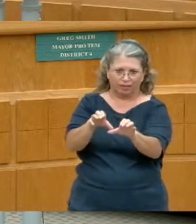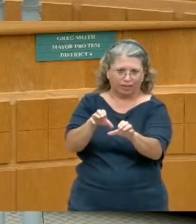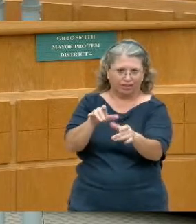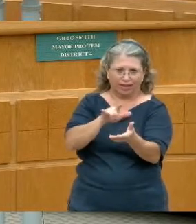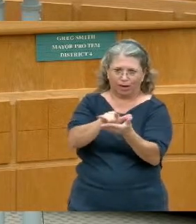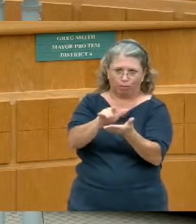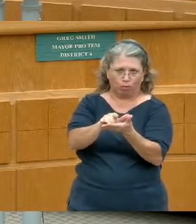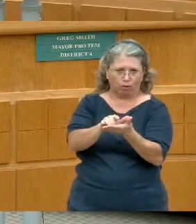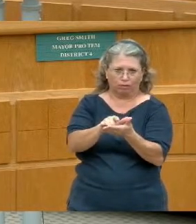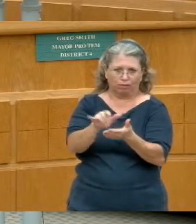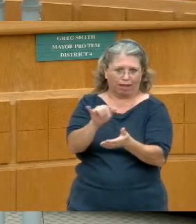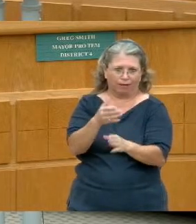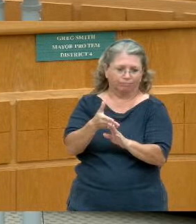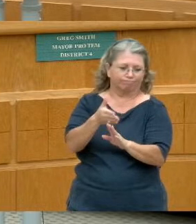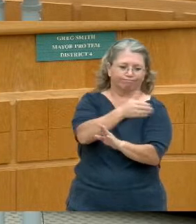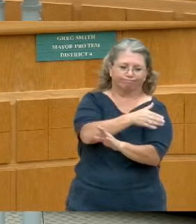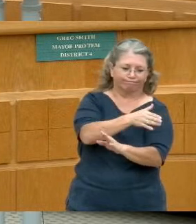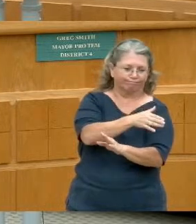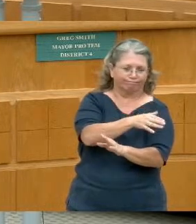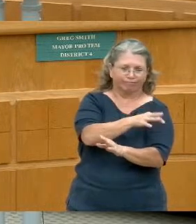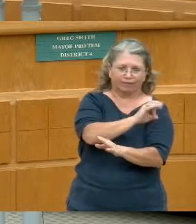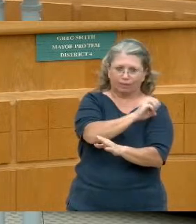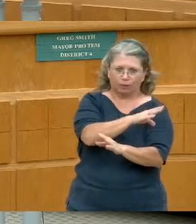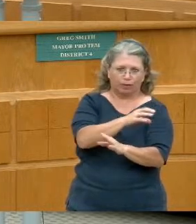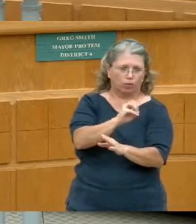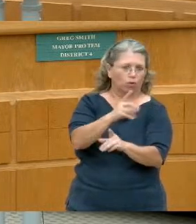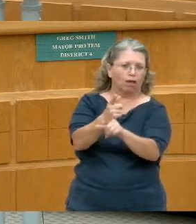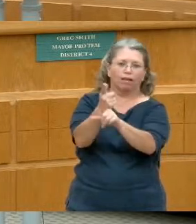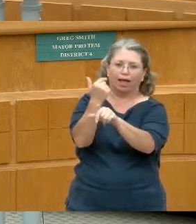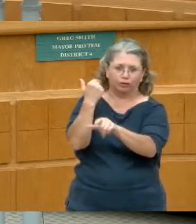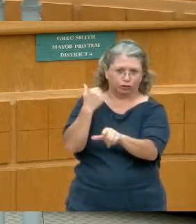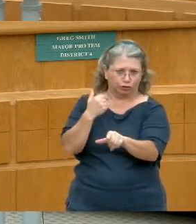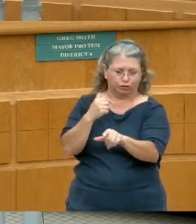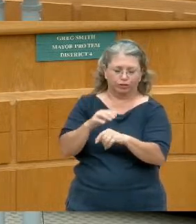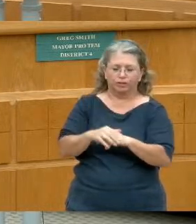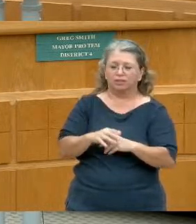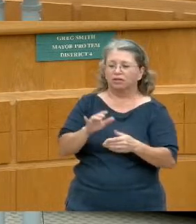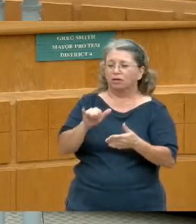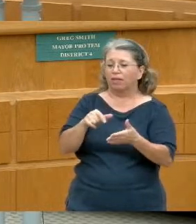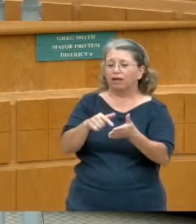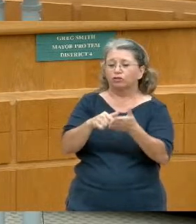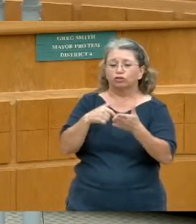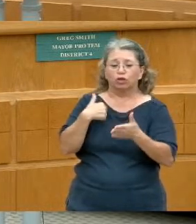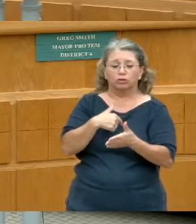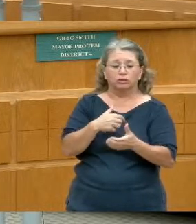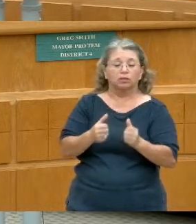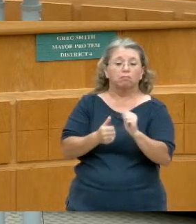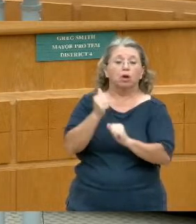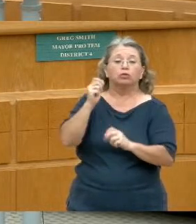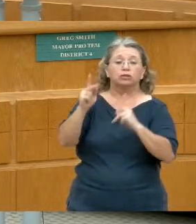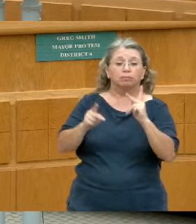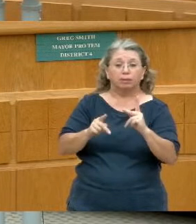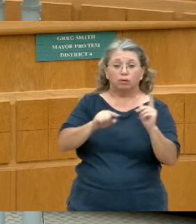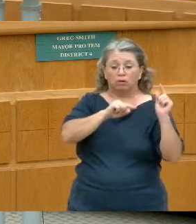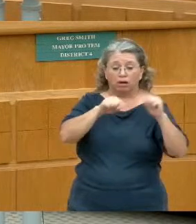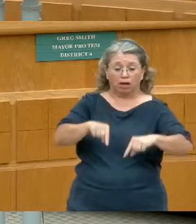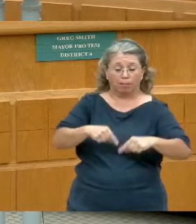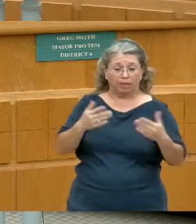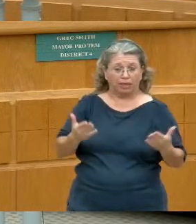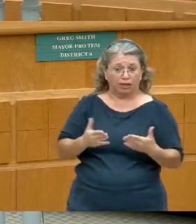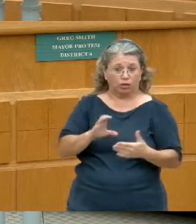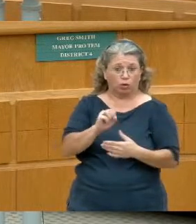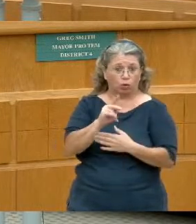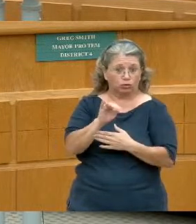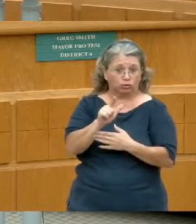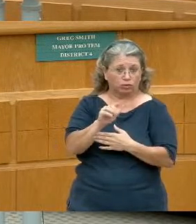the summertime. And so that indicates to us that most of the people that are coming into the Coastal Bend area, they're coming by car. We don't know how